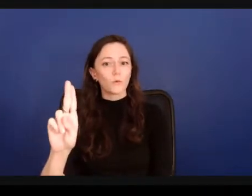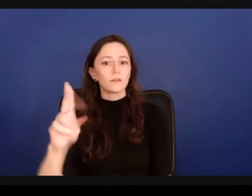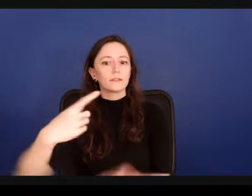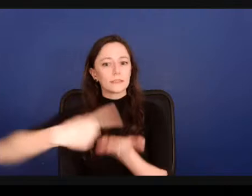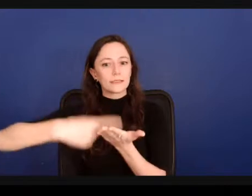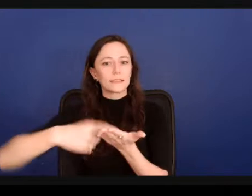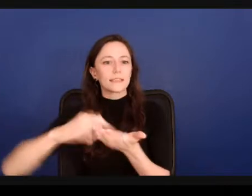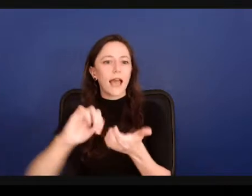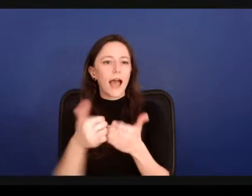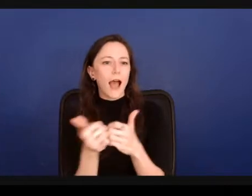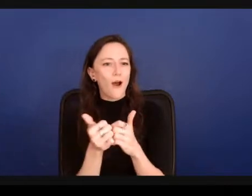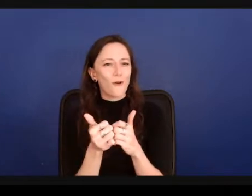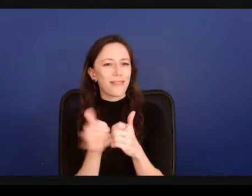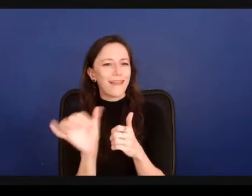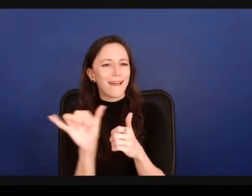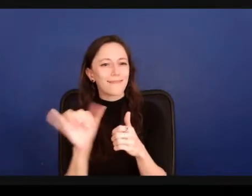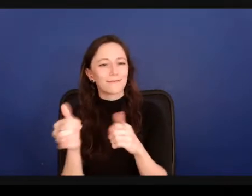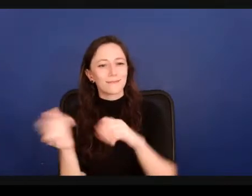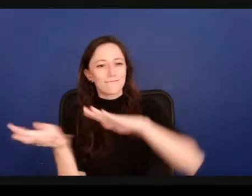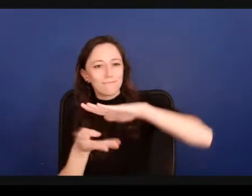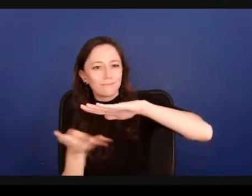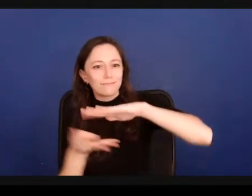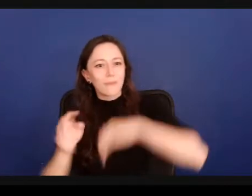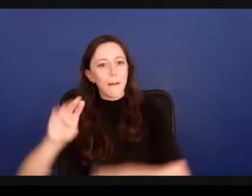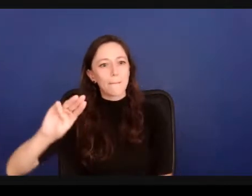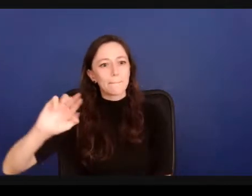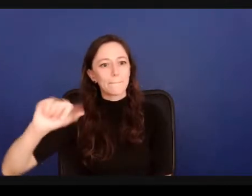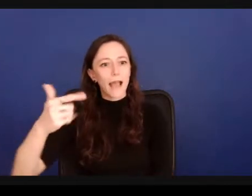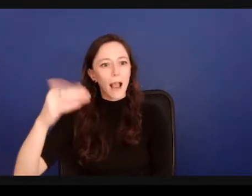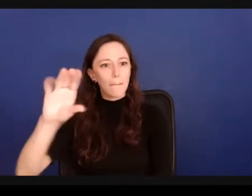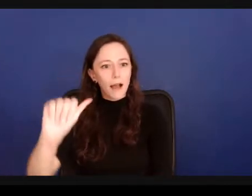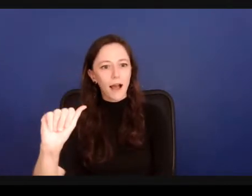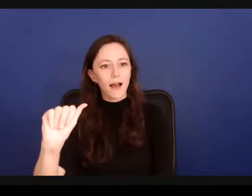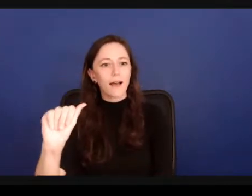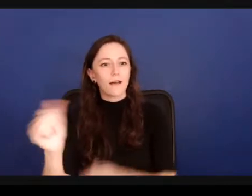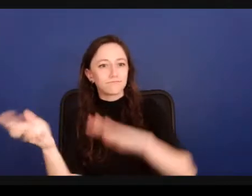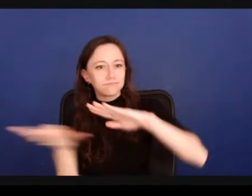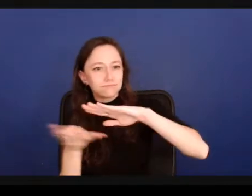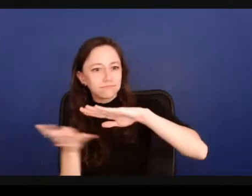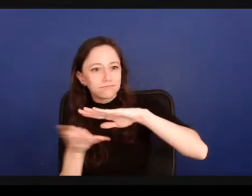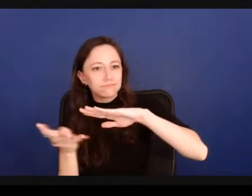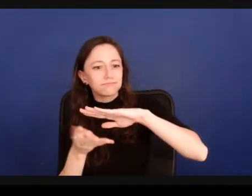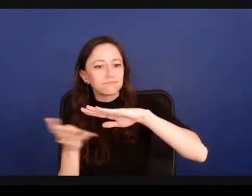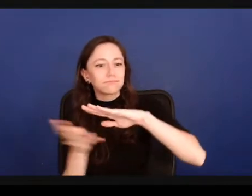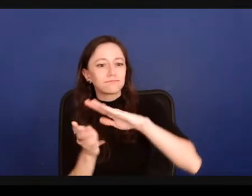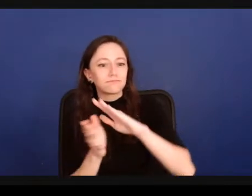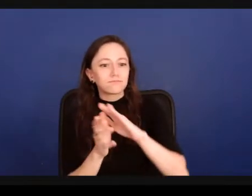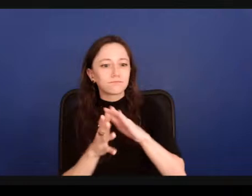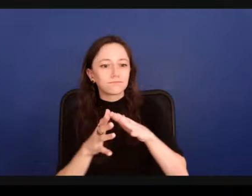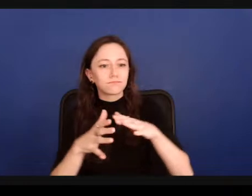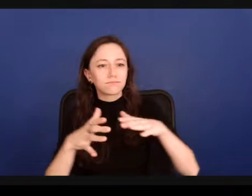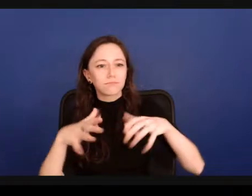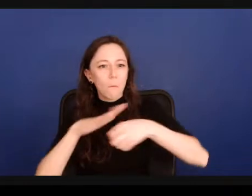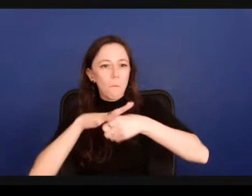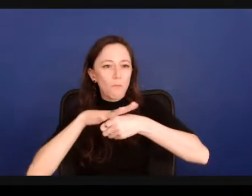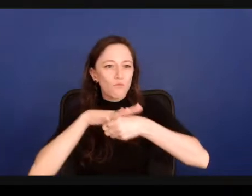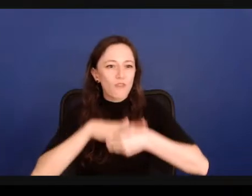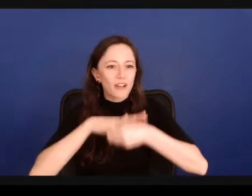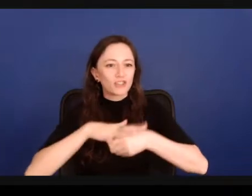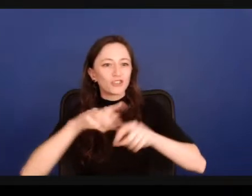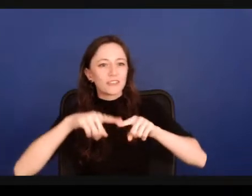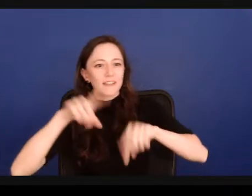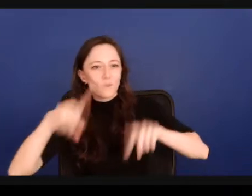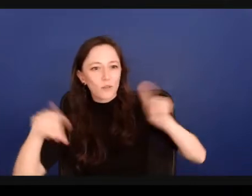be sucking up magma, right? You have all the magma flowing out through the shallow system, and it can create a pressure differential in a way,